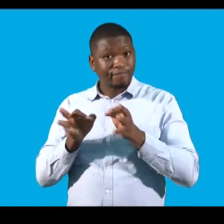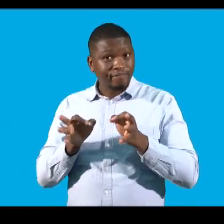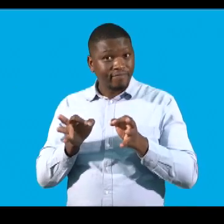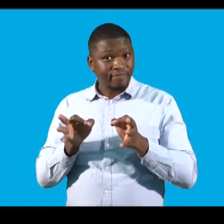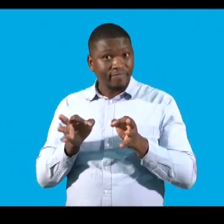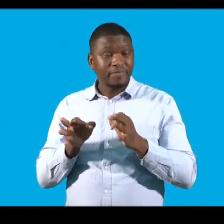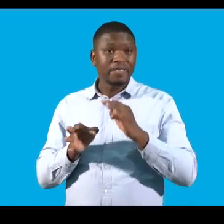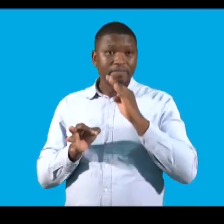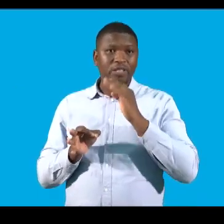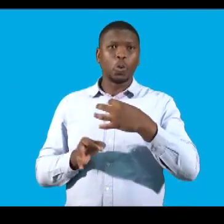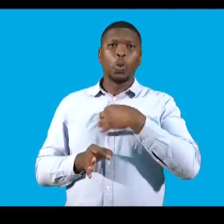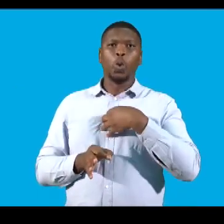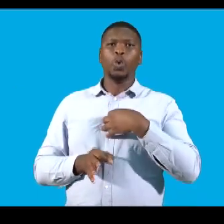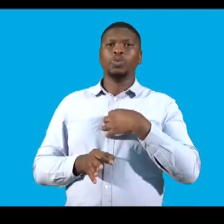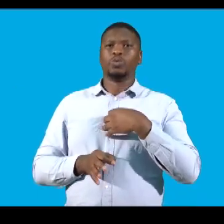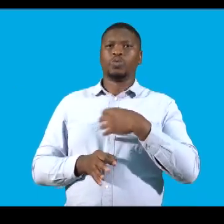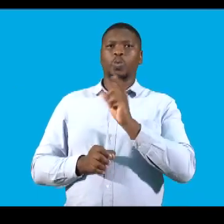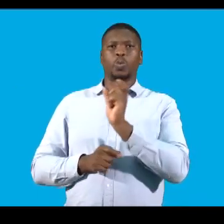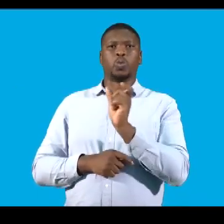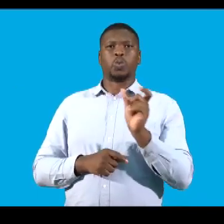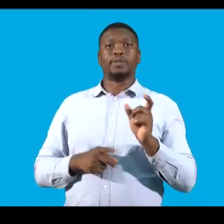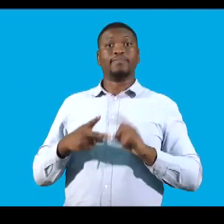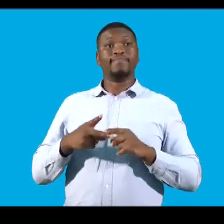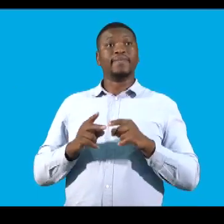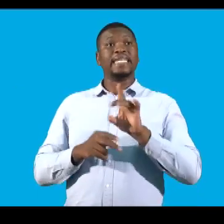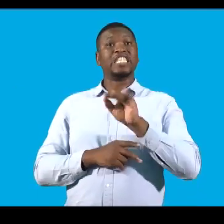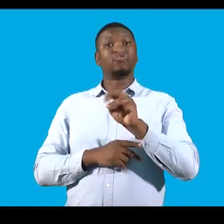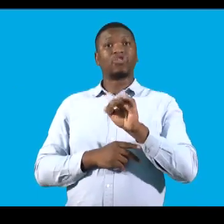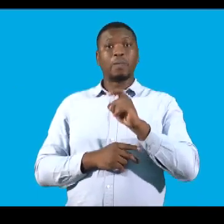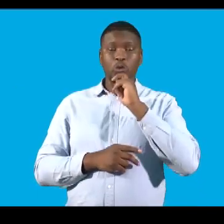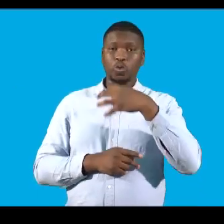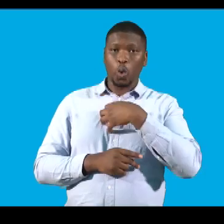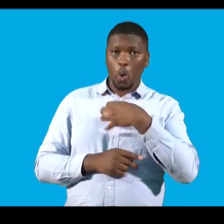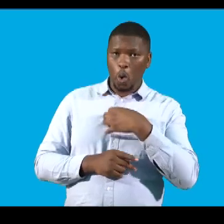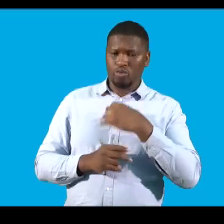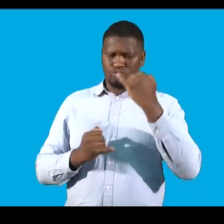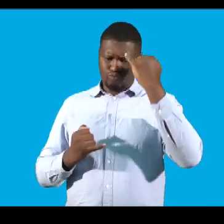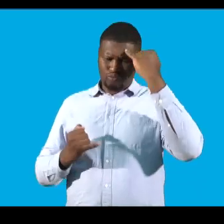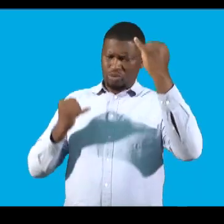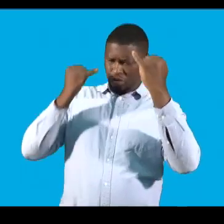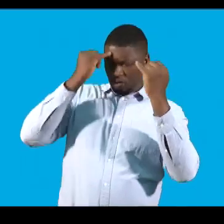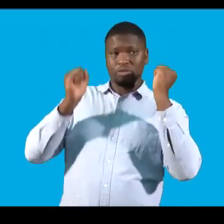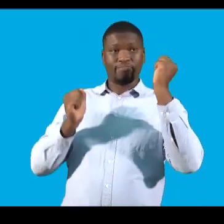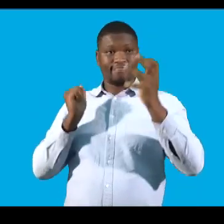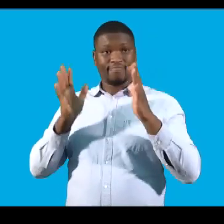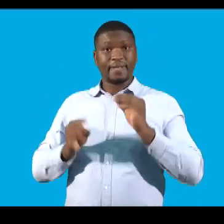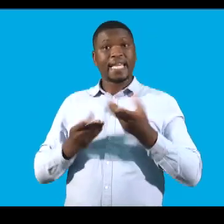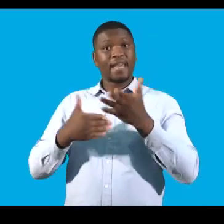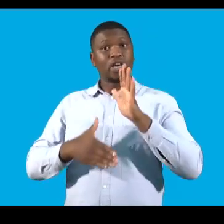to state something in your own words. Describe, to use your own words to express your ideas. To give a